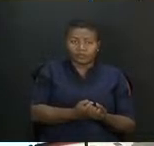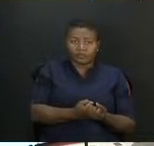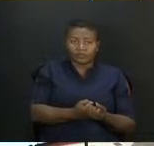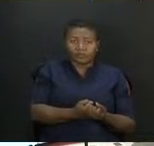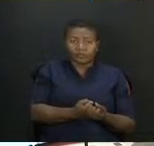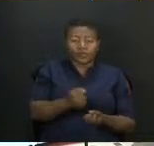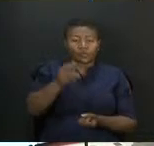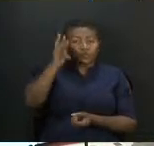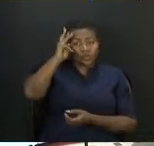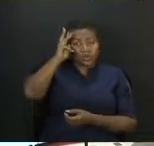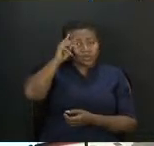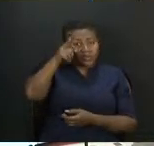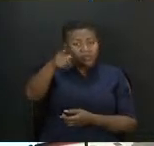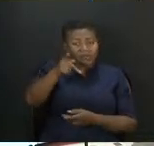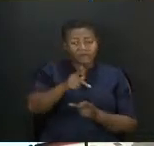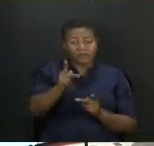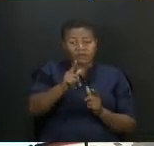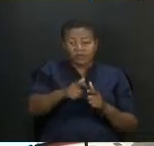commercial center.